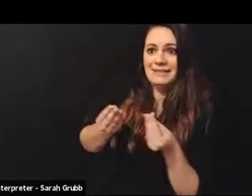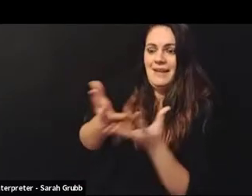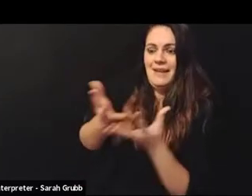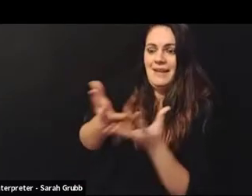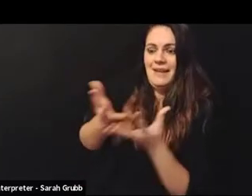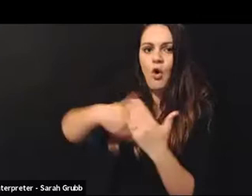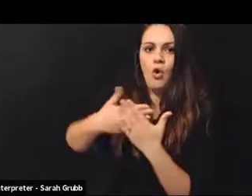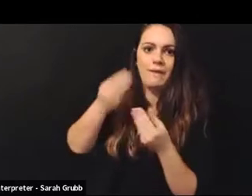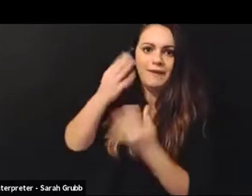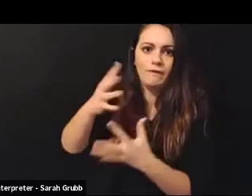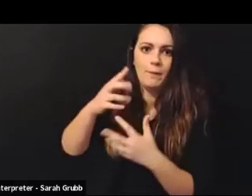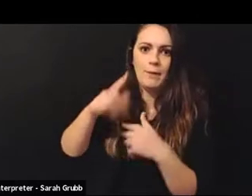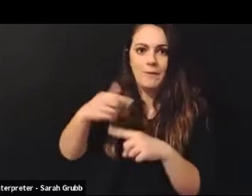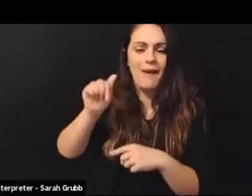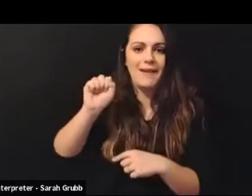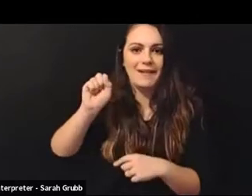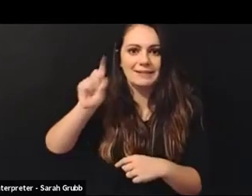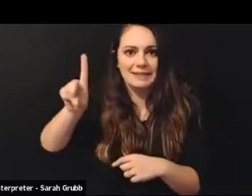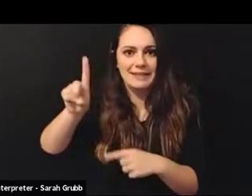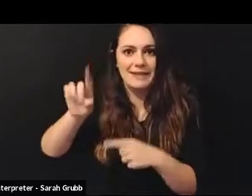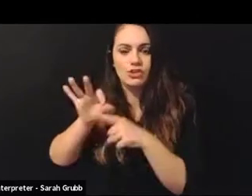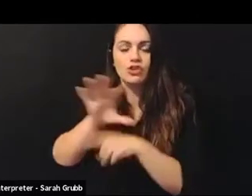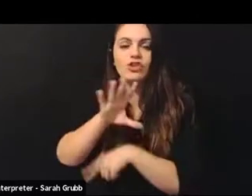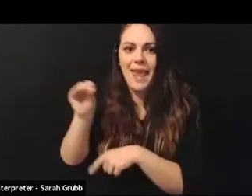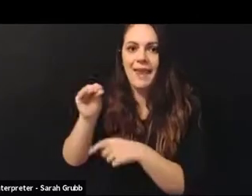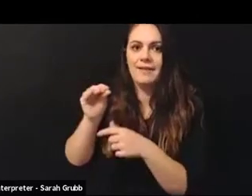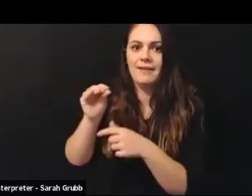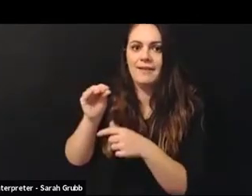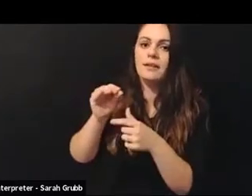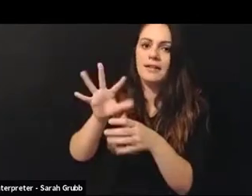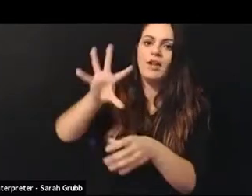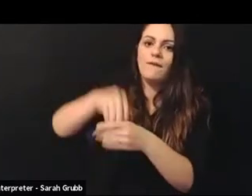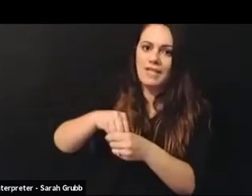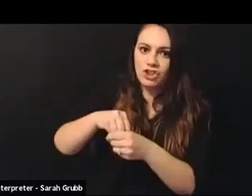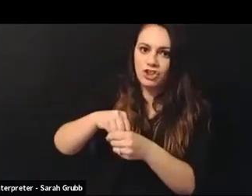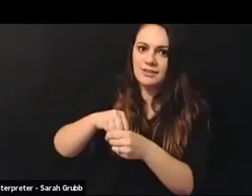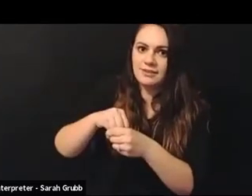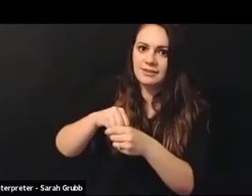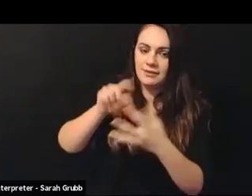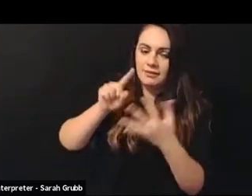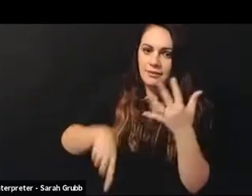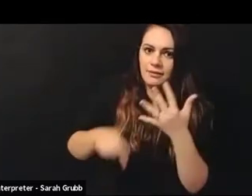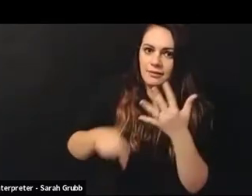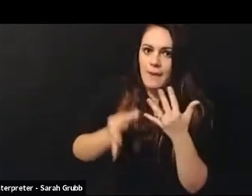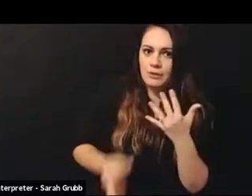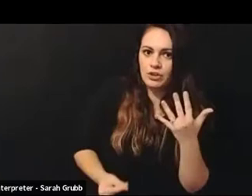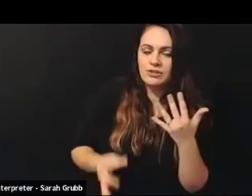features and interventions. So if you're going to talk about all those criteria of ASD, make sure the